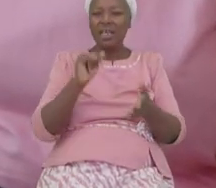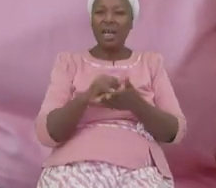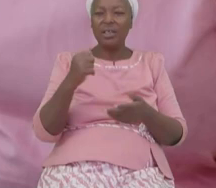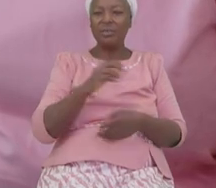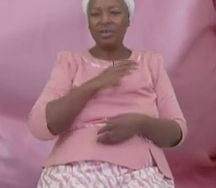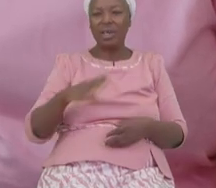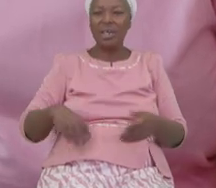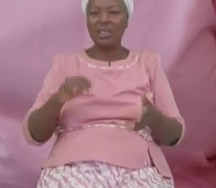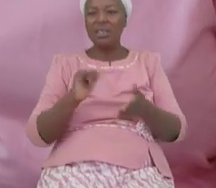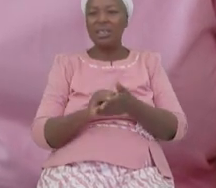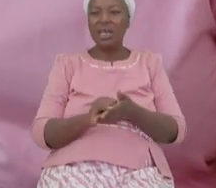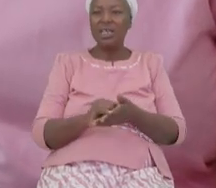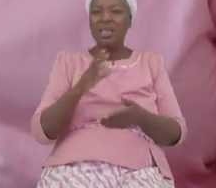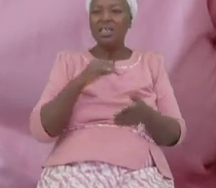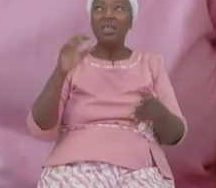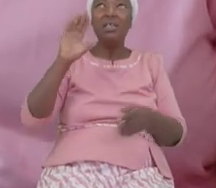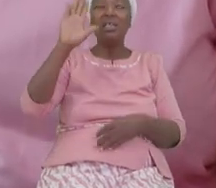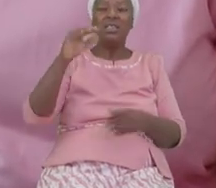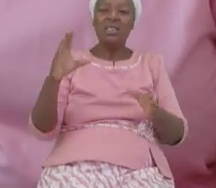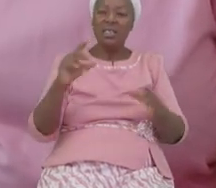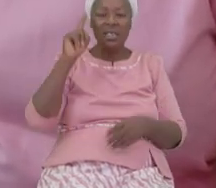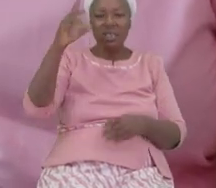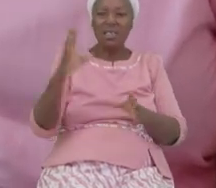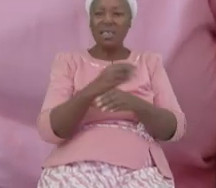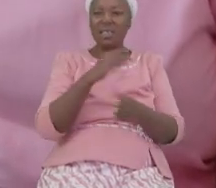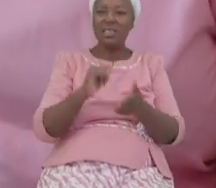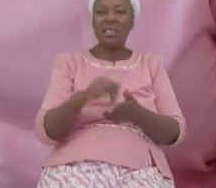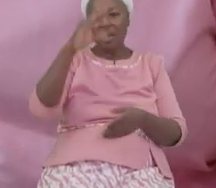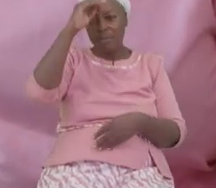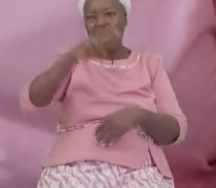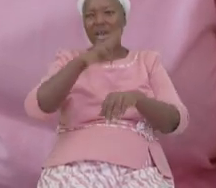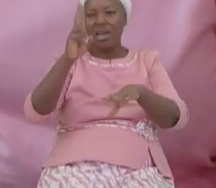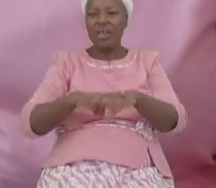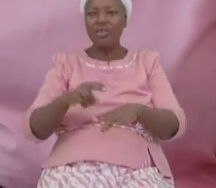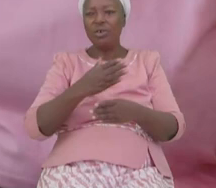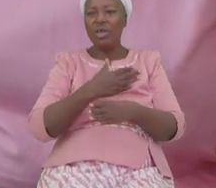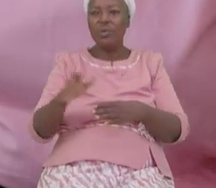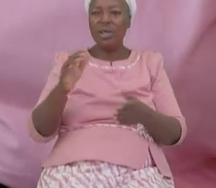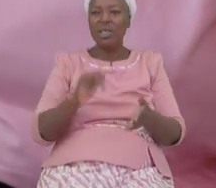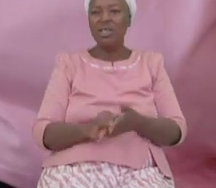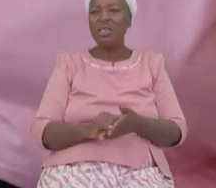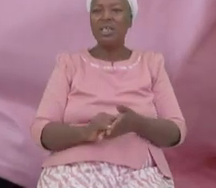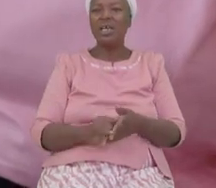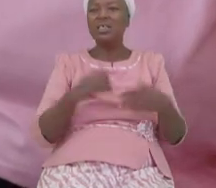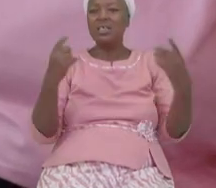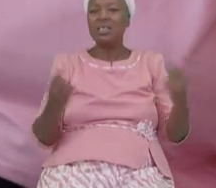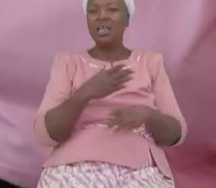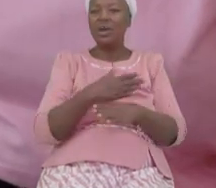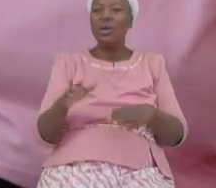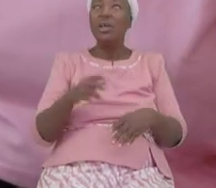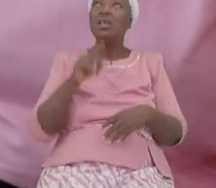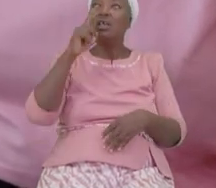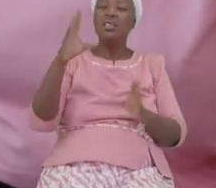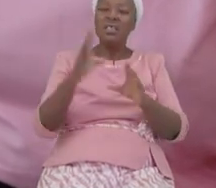it takes the Adamic nature away, the depravity away. It takes